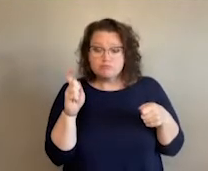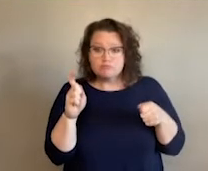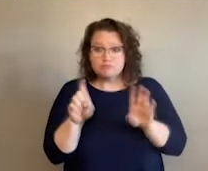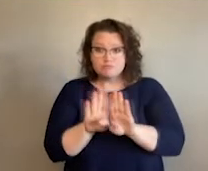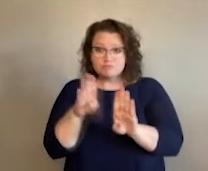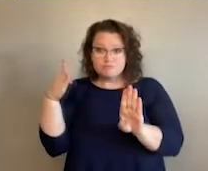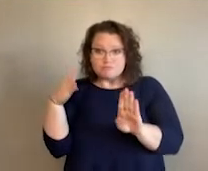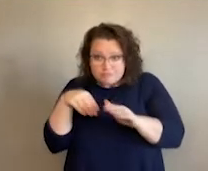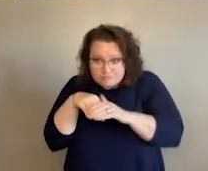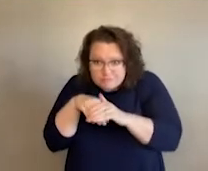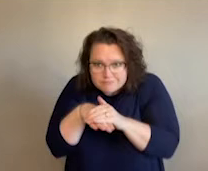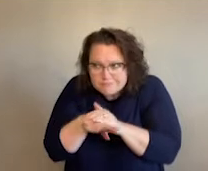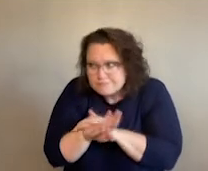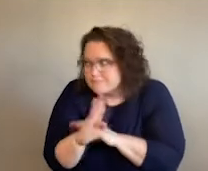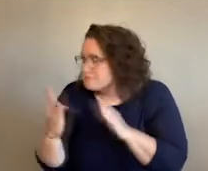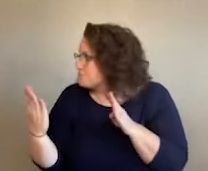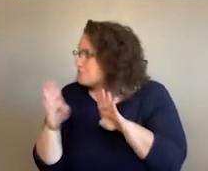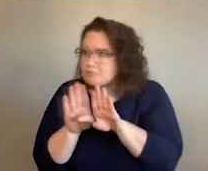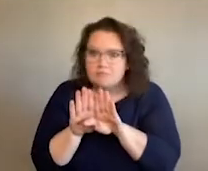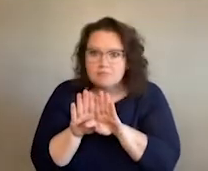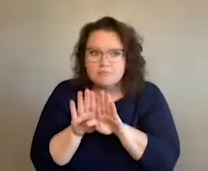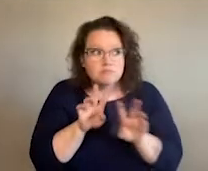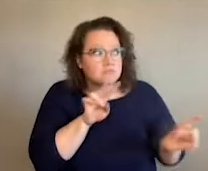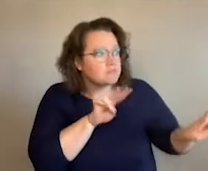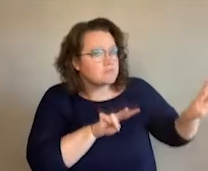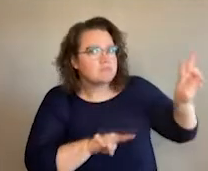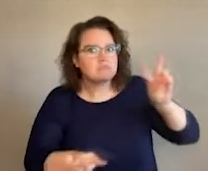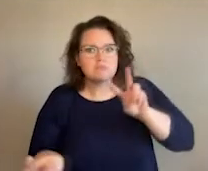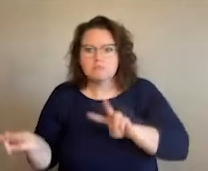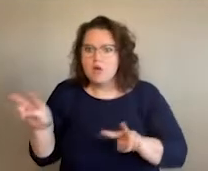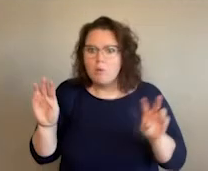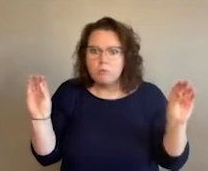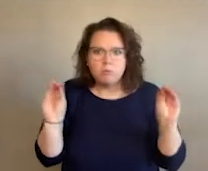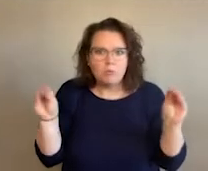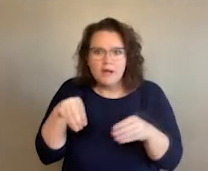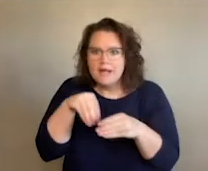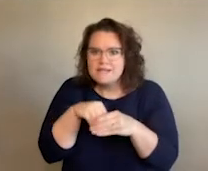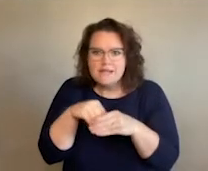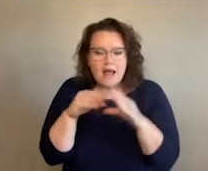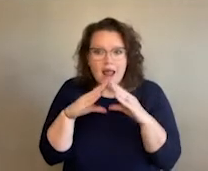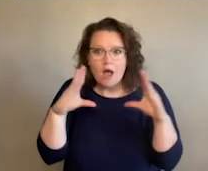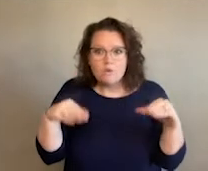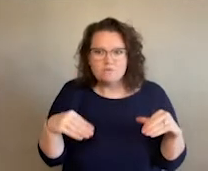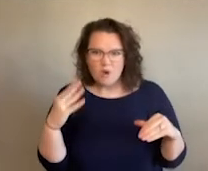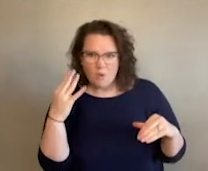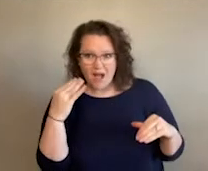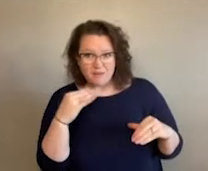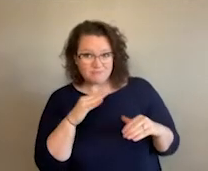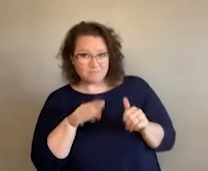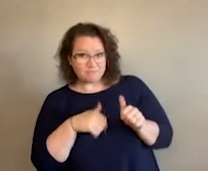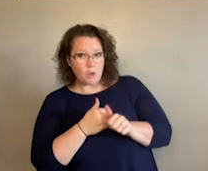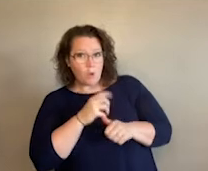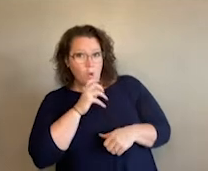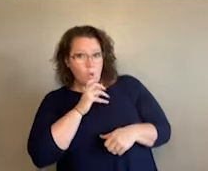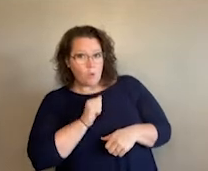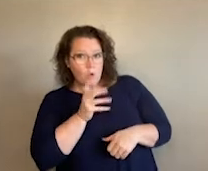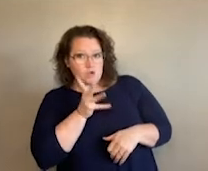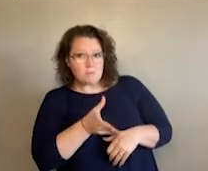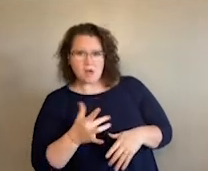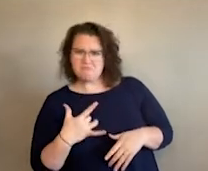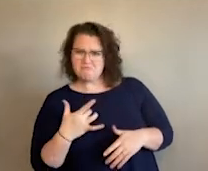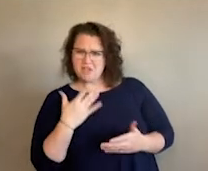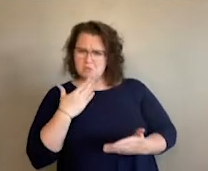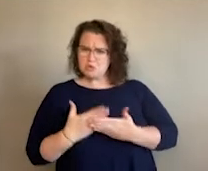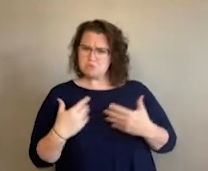and slipped inside. He looked about, and there was nobody there, for the old grandmother had been feeling stronger that day, so she